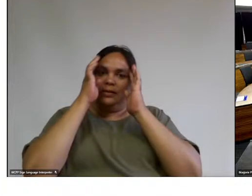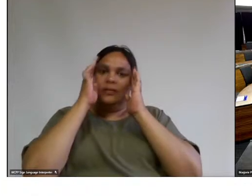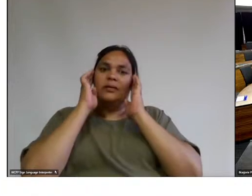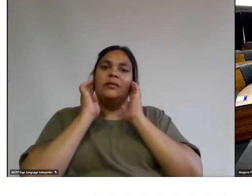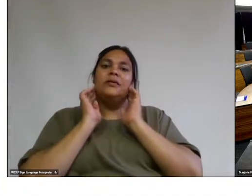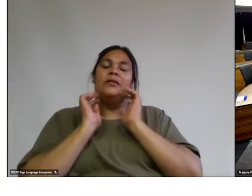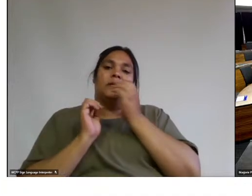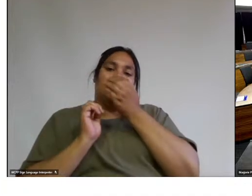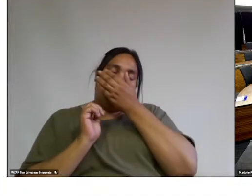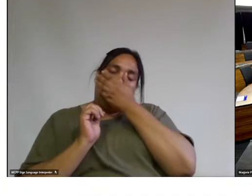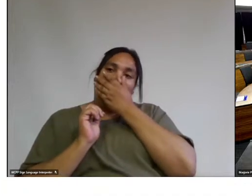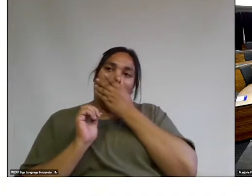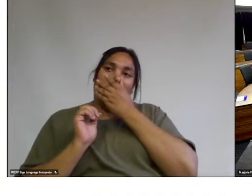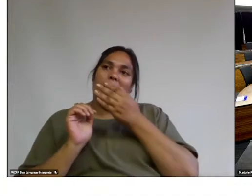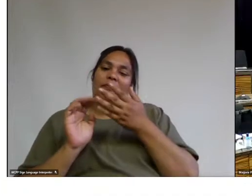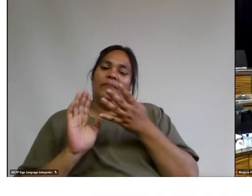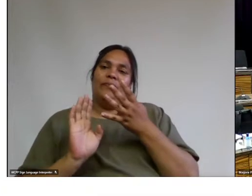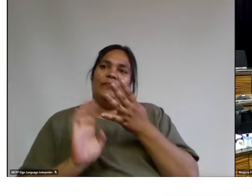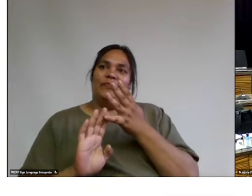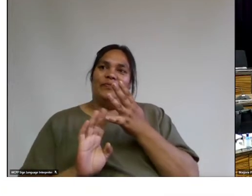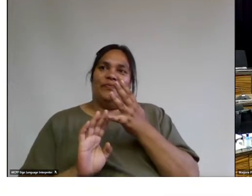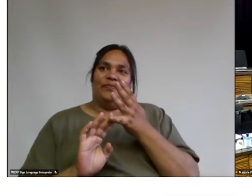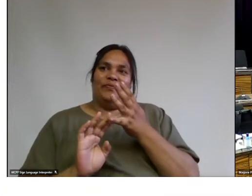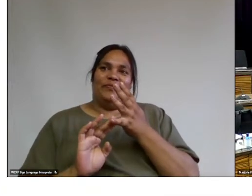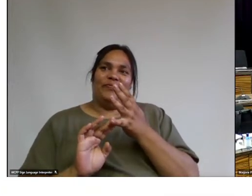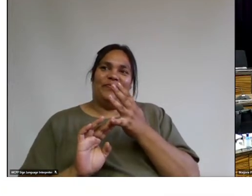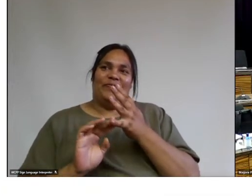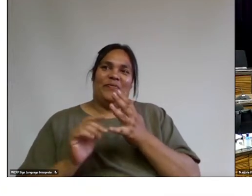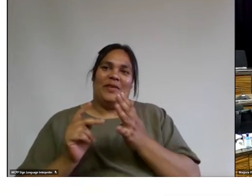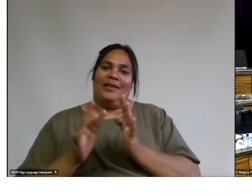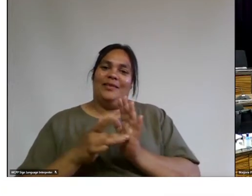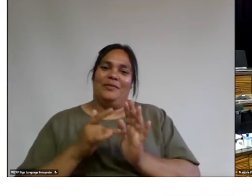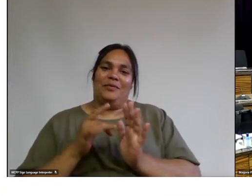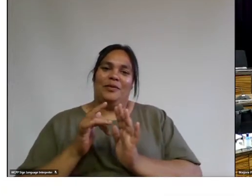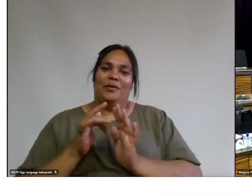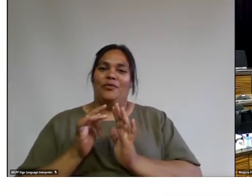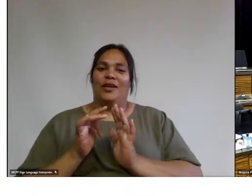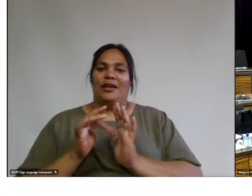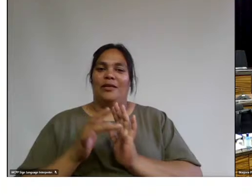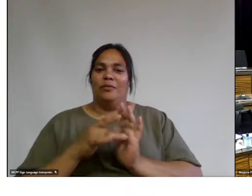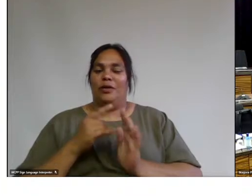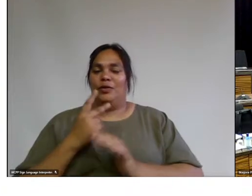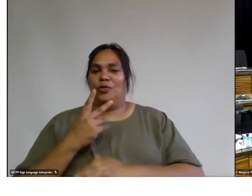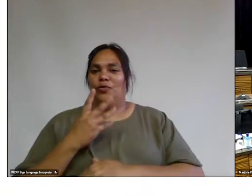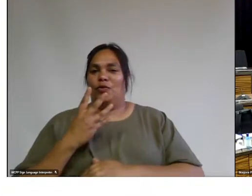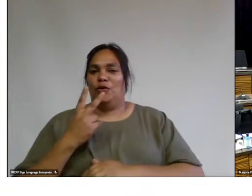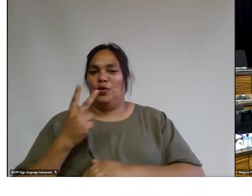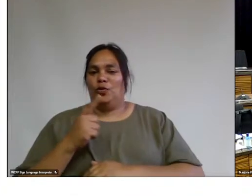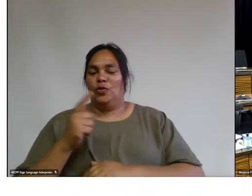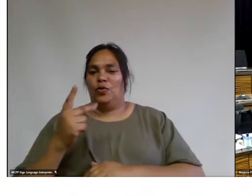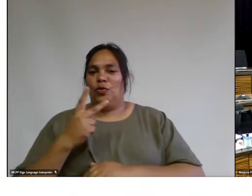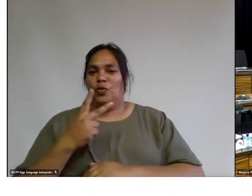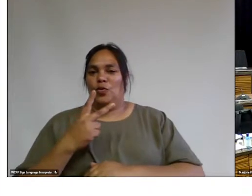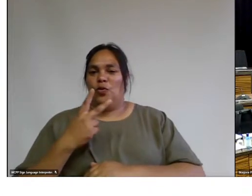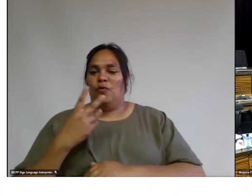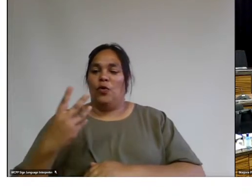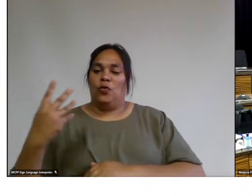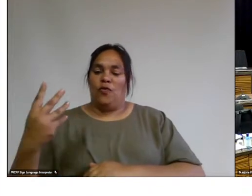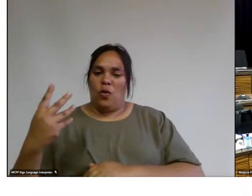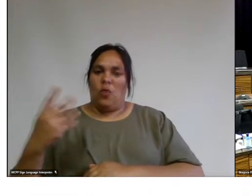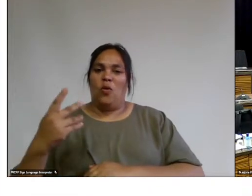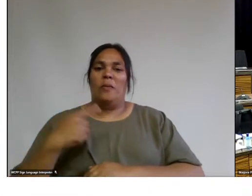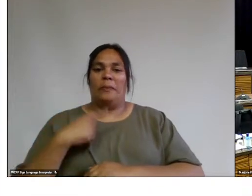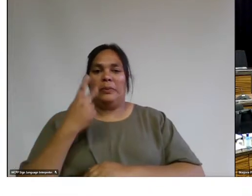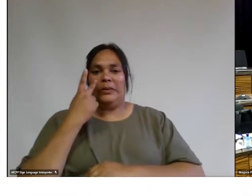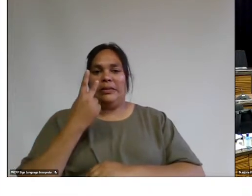concerned? Then another one, Chair, is on page 242 to 244. I